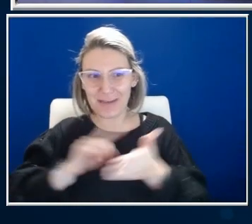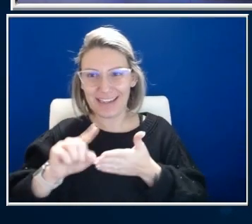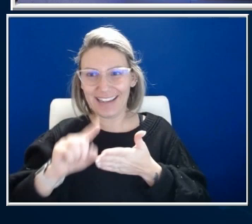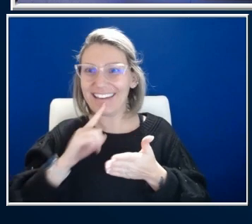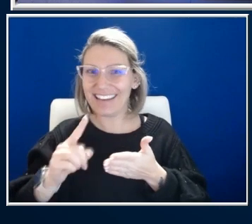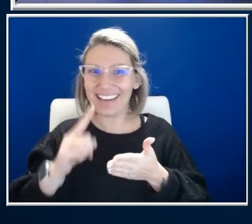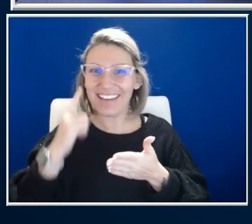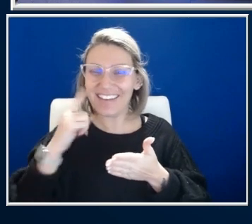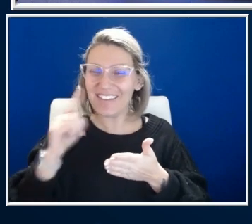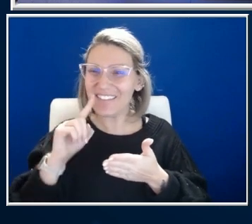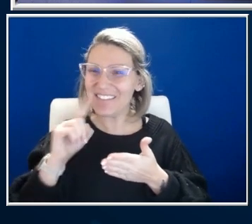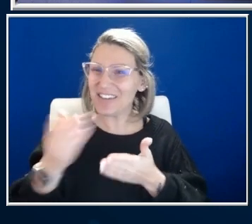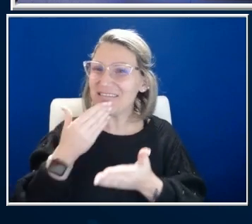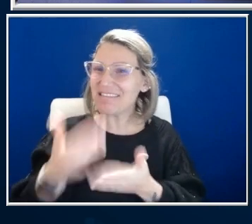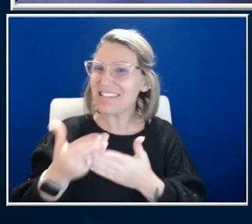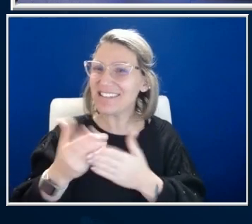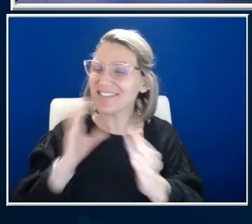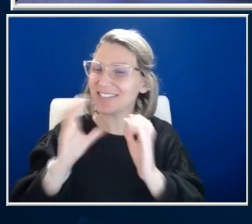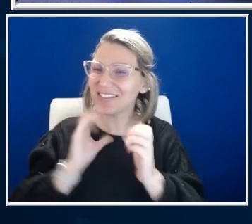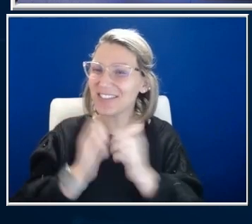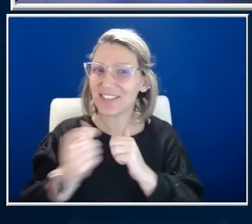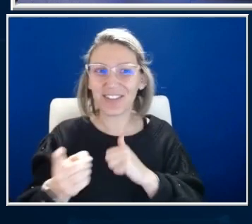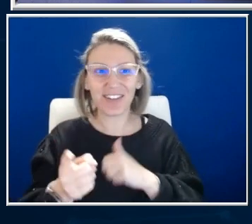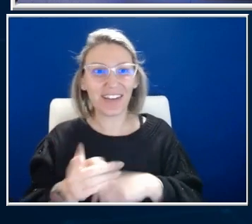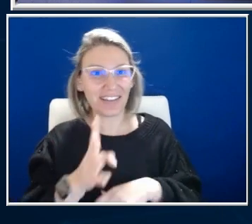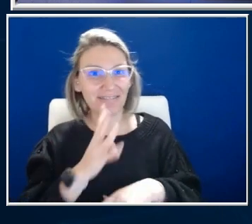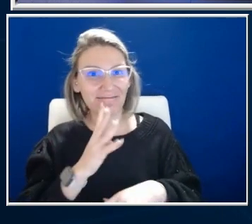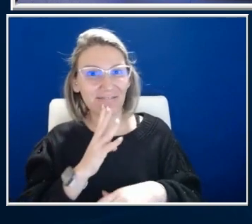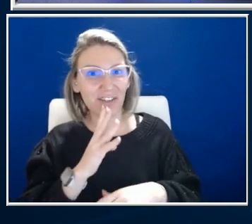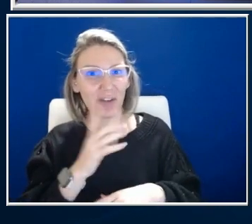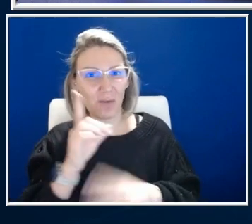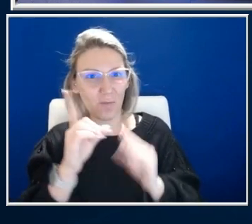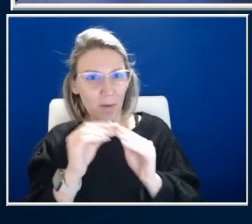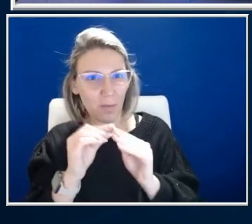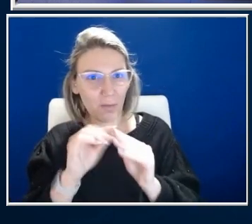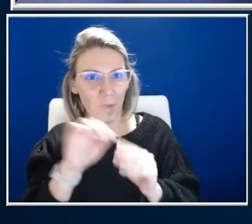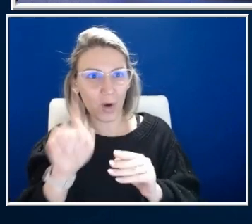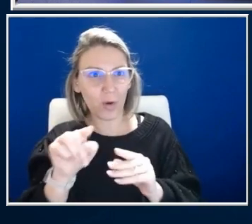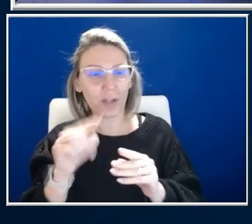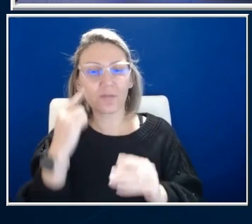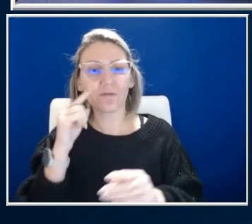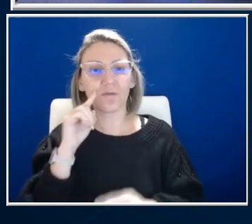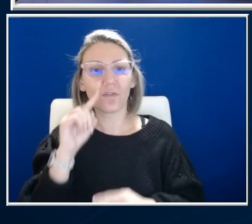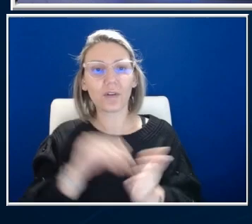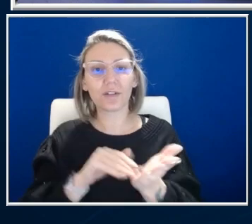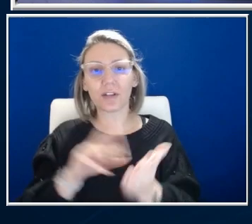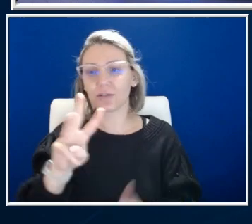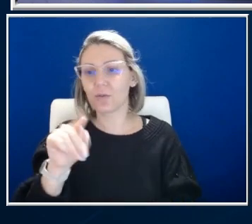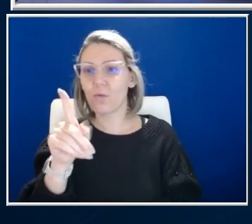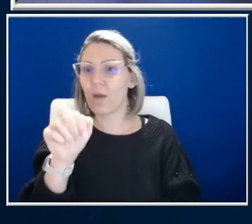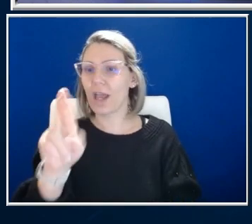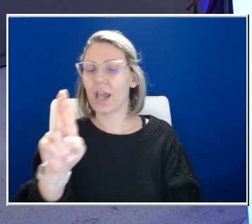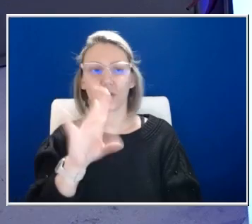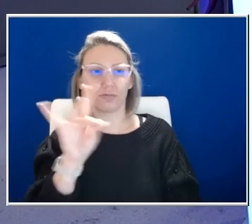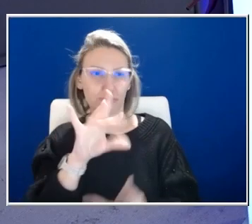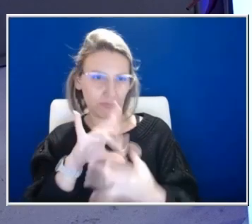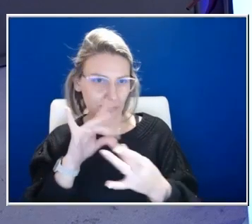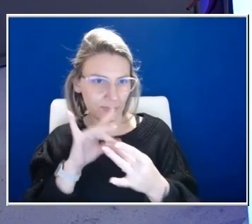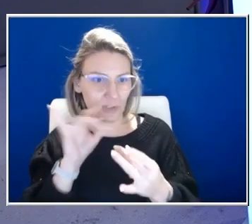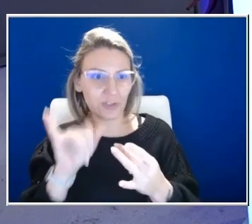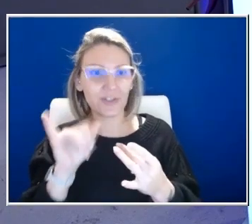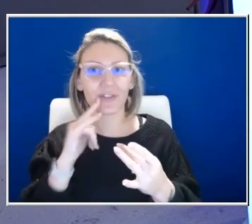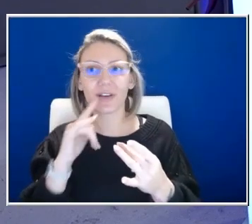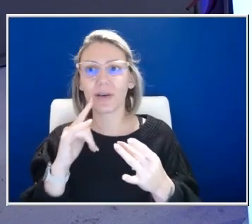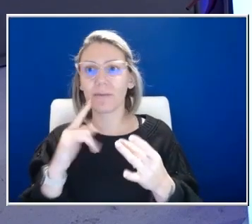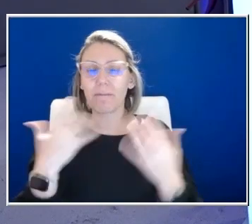today. Dr. Caspoles, we'll get with you in just one second. I have one more question for Dr. Wagner. And Yolanda had touched on this because we know that there are health disparities